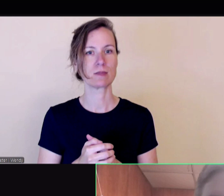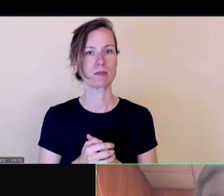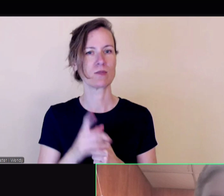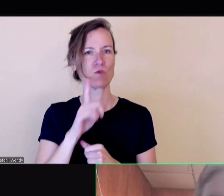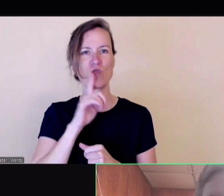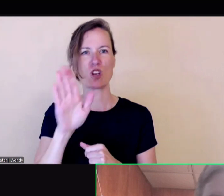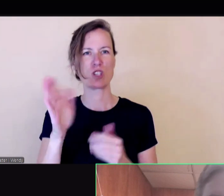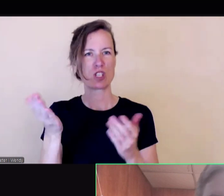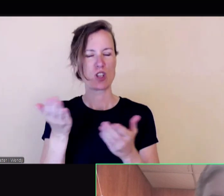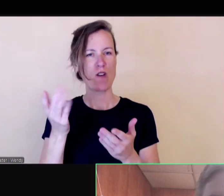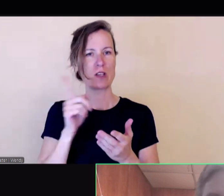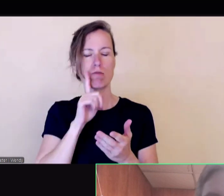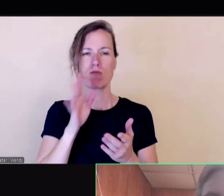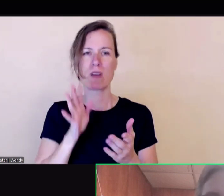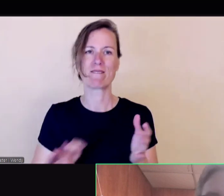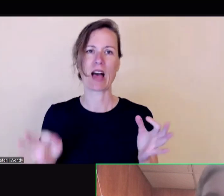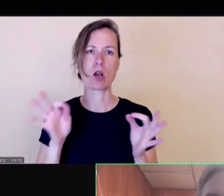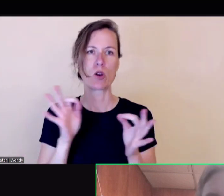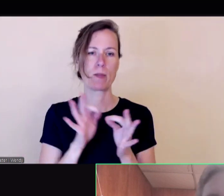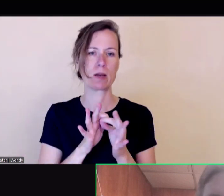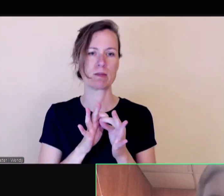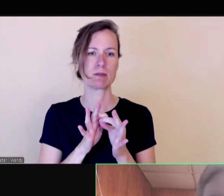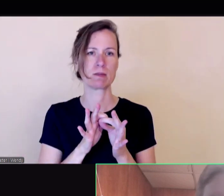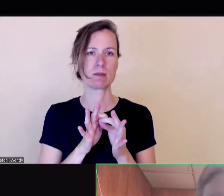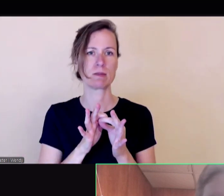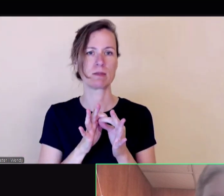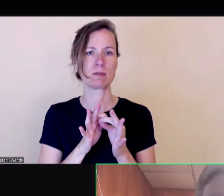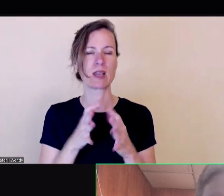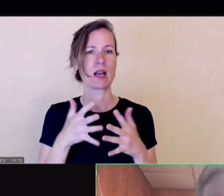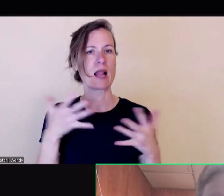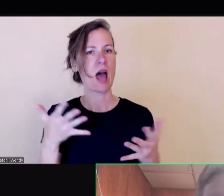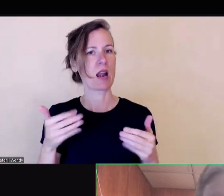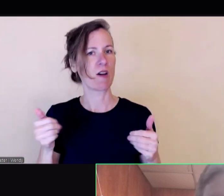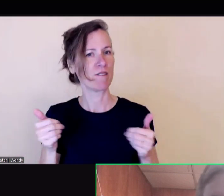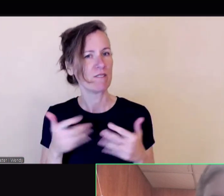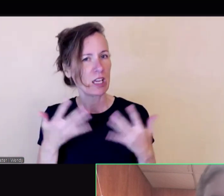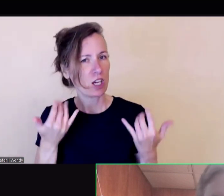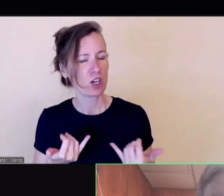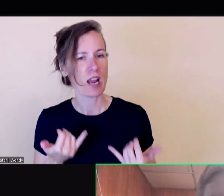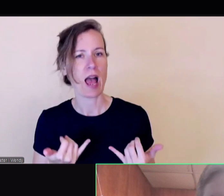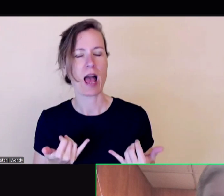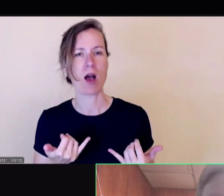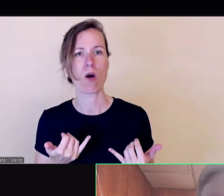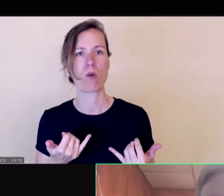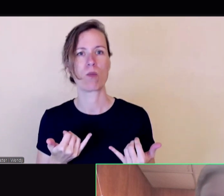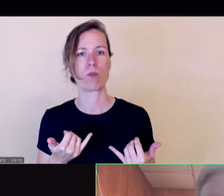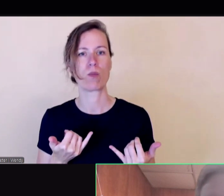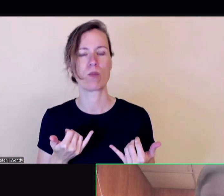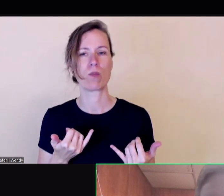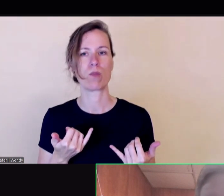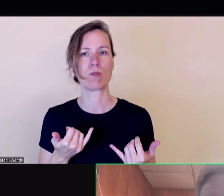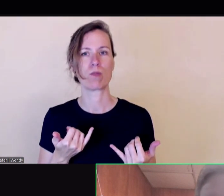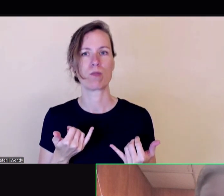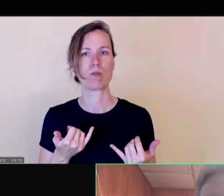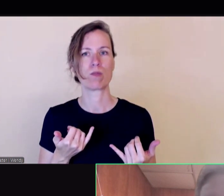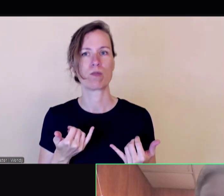valuable service, especially at this time when there's a lot of fear and uncertainty